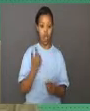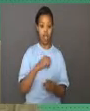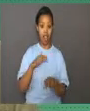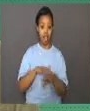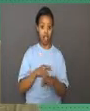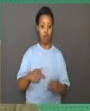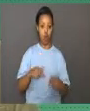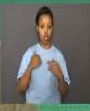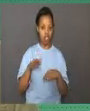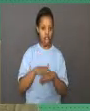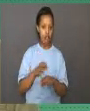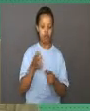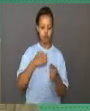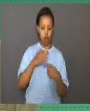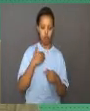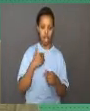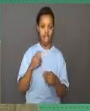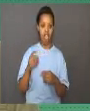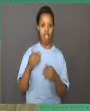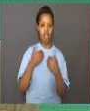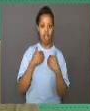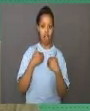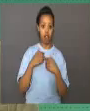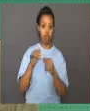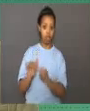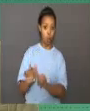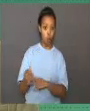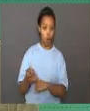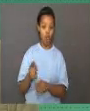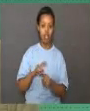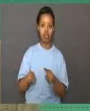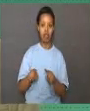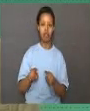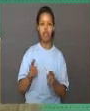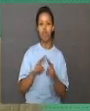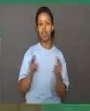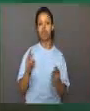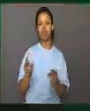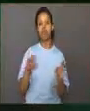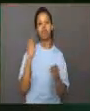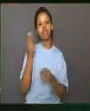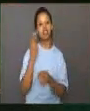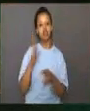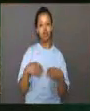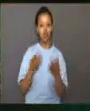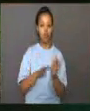on our environment, they also have plenty of useful roles as well.